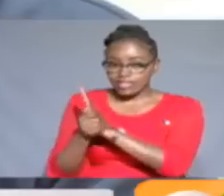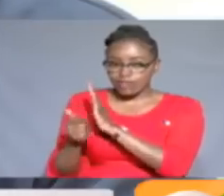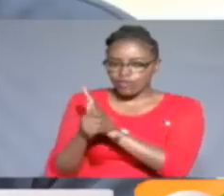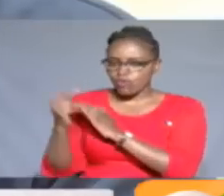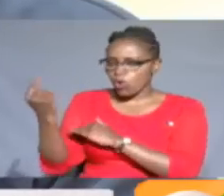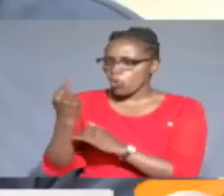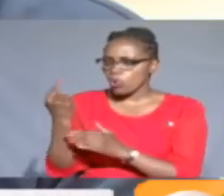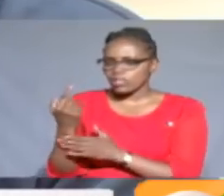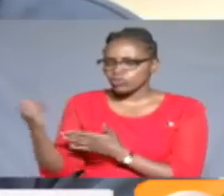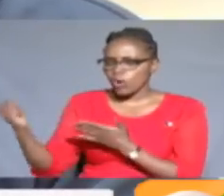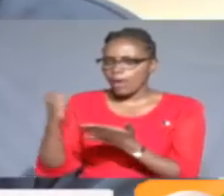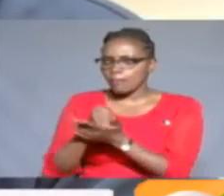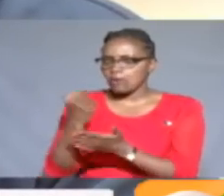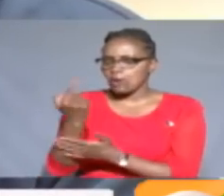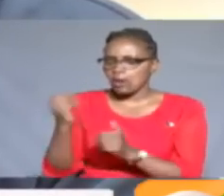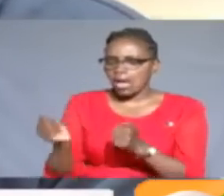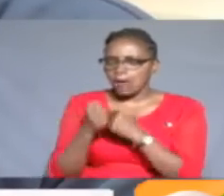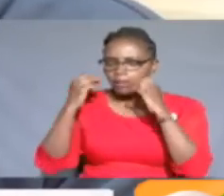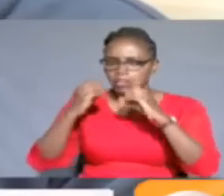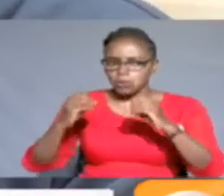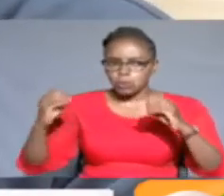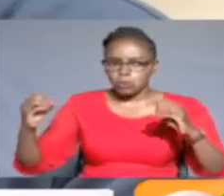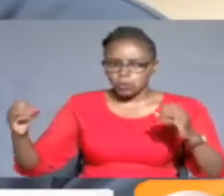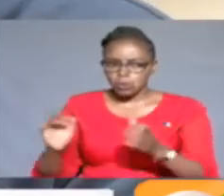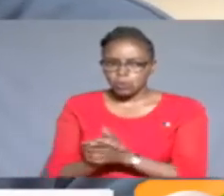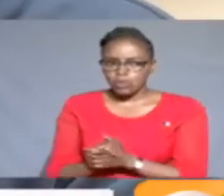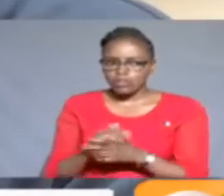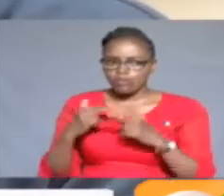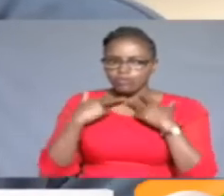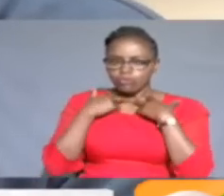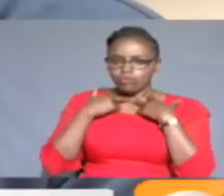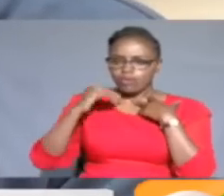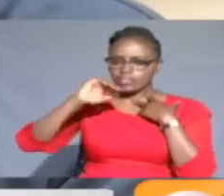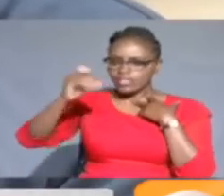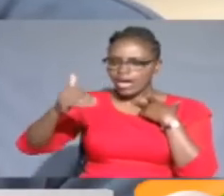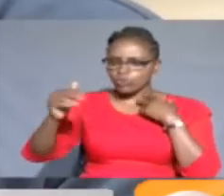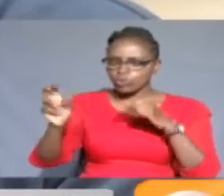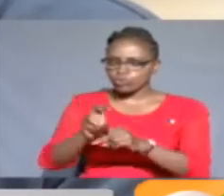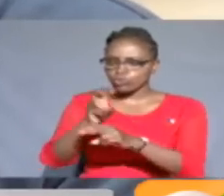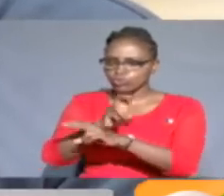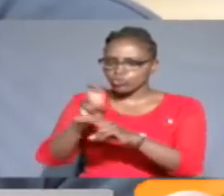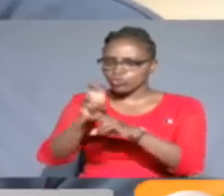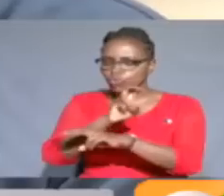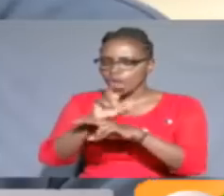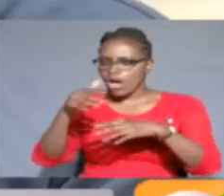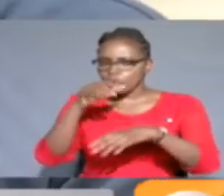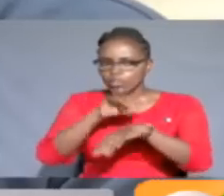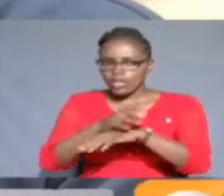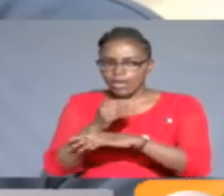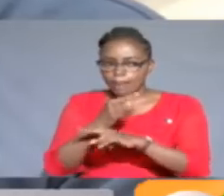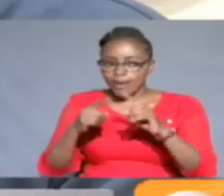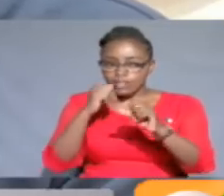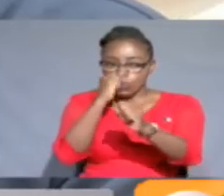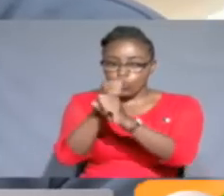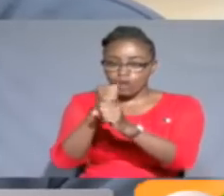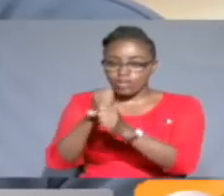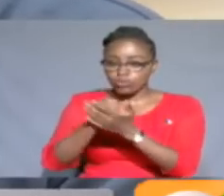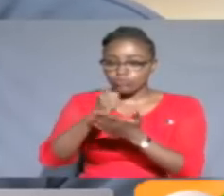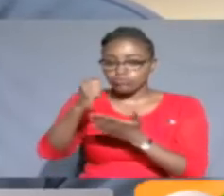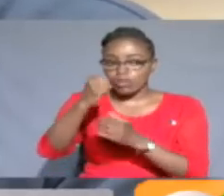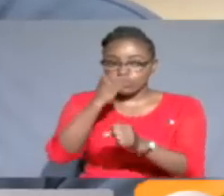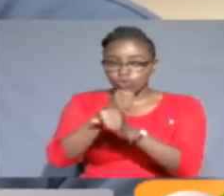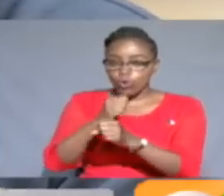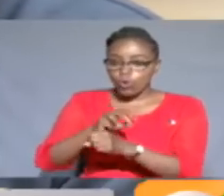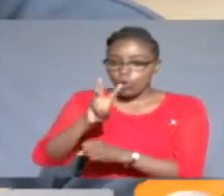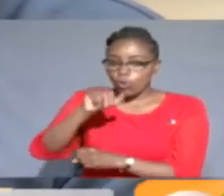them. That is not happening. They're held up in this town looking for how to feed their families instead of being posted to work in